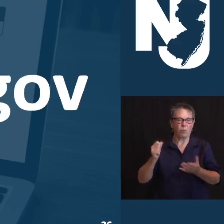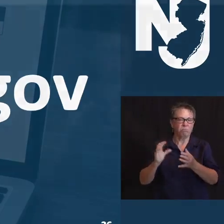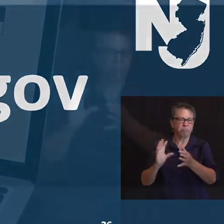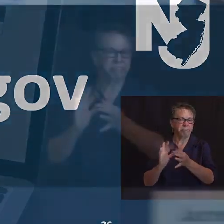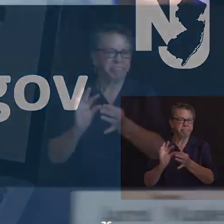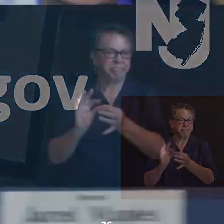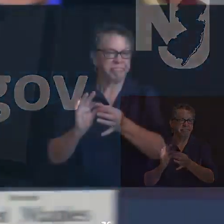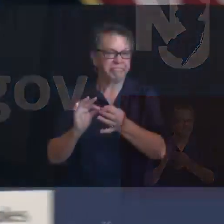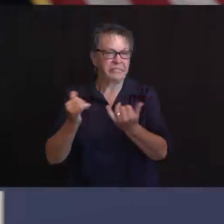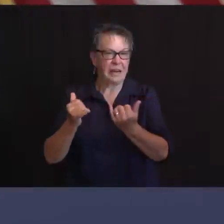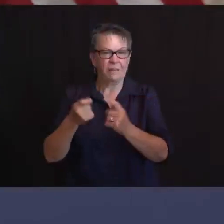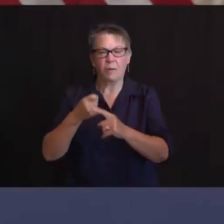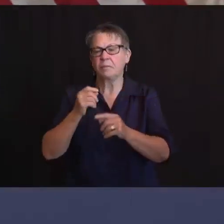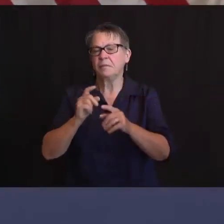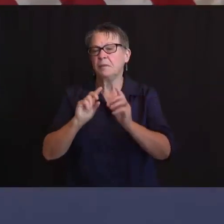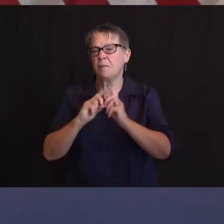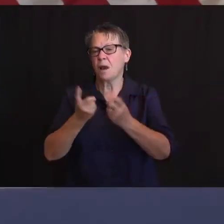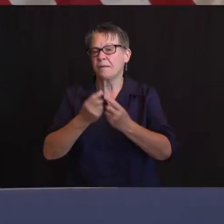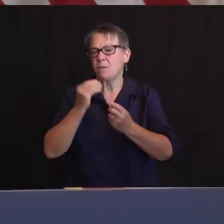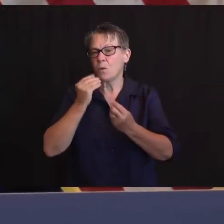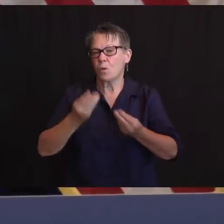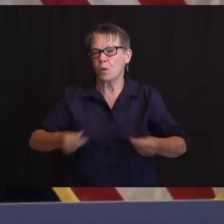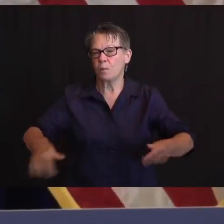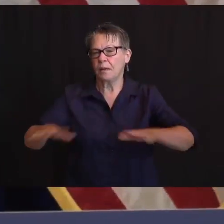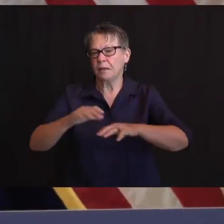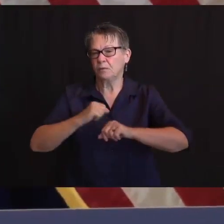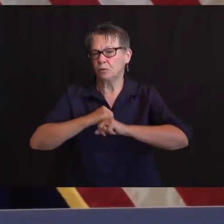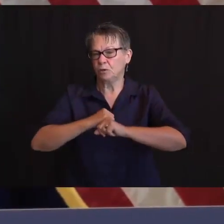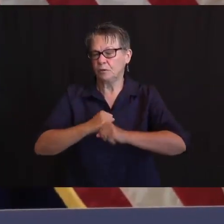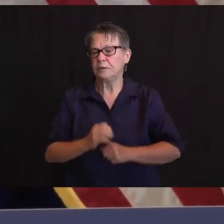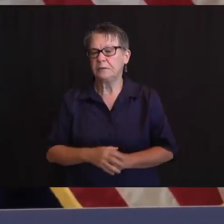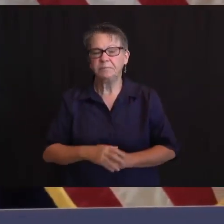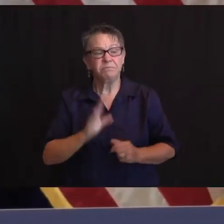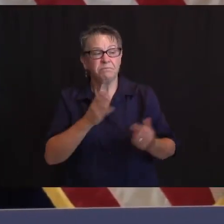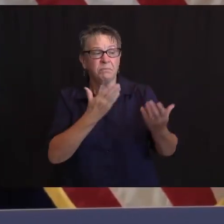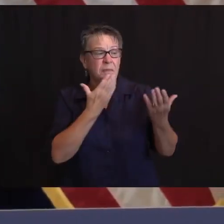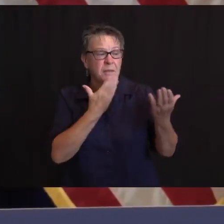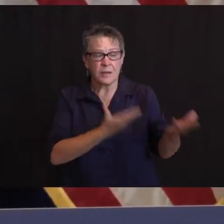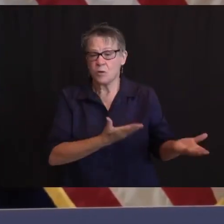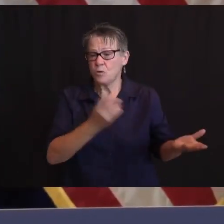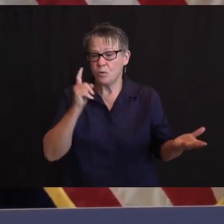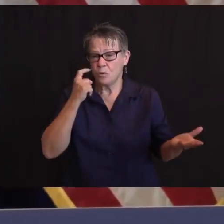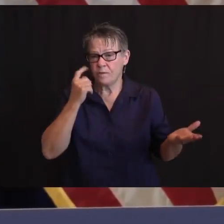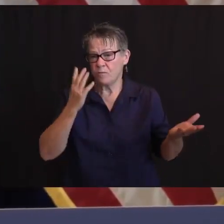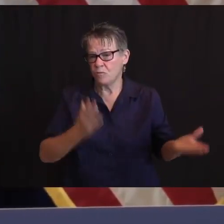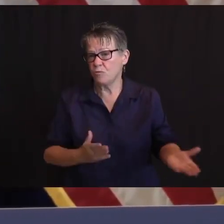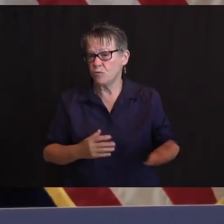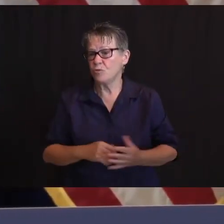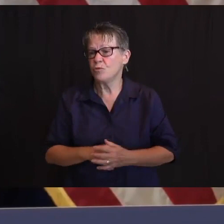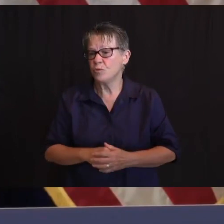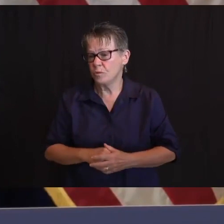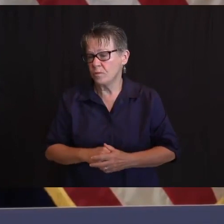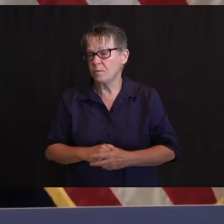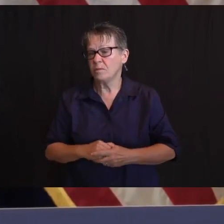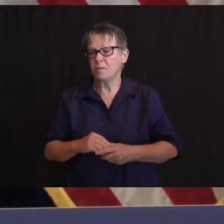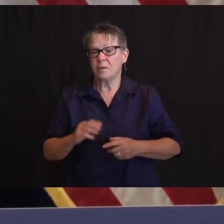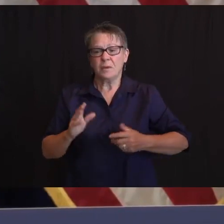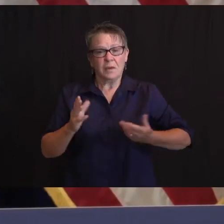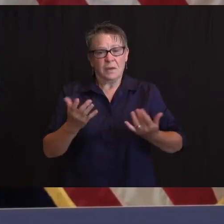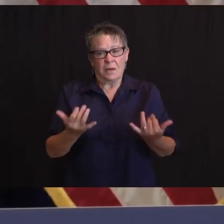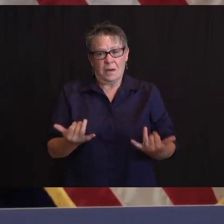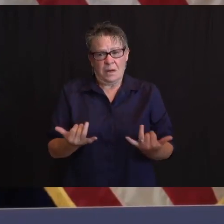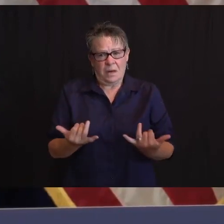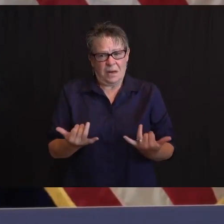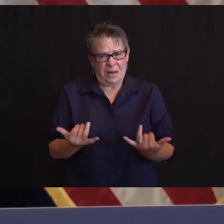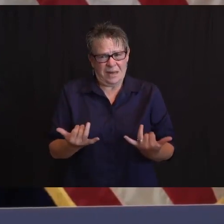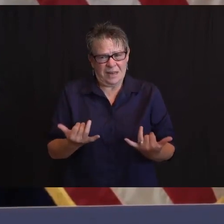you, Governor, and I will not weigh into the great baseball debate in any form. We constantly evolve our preparedness posture in New